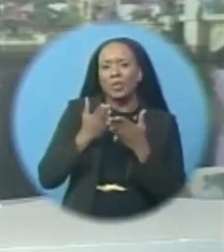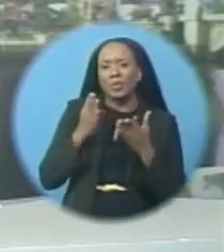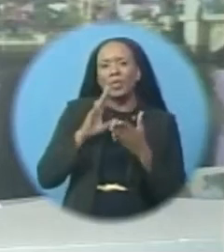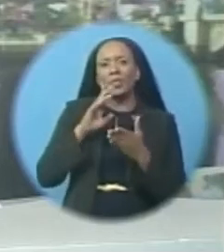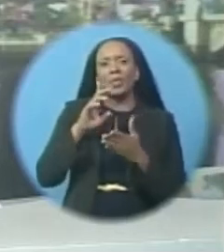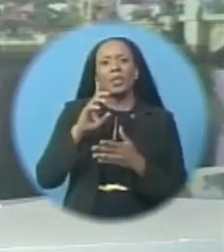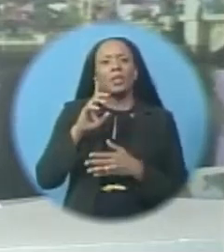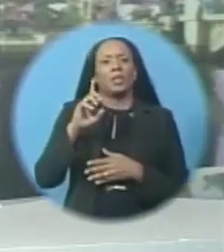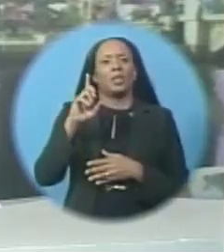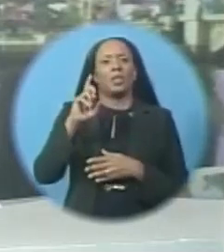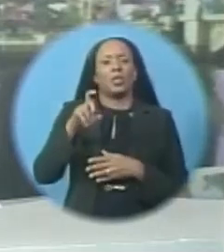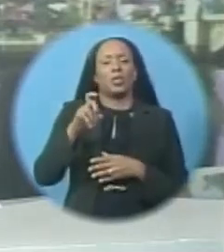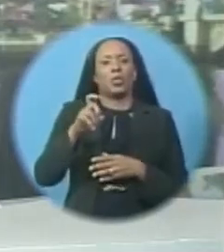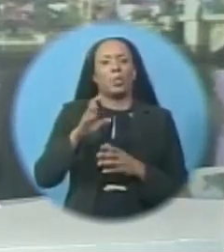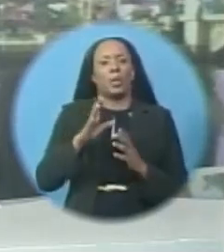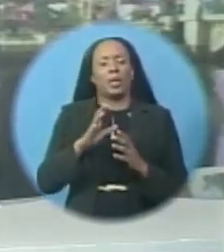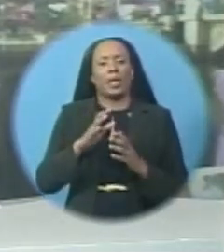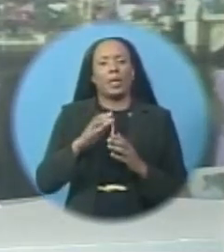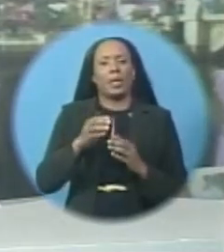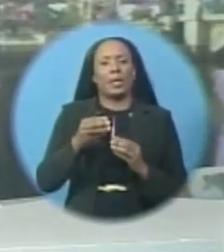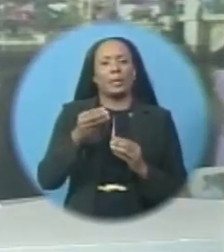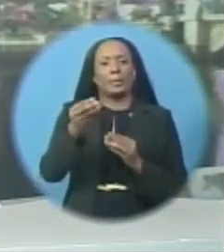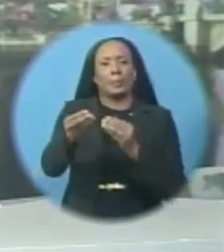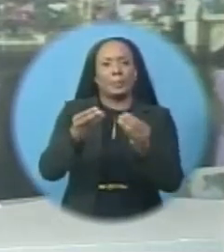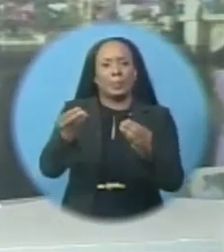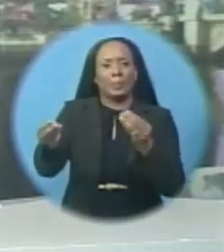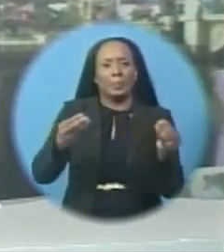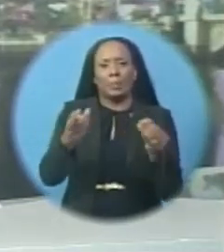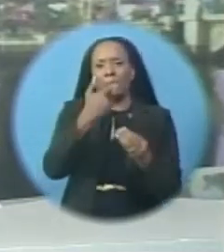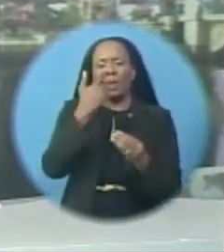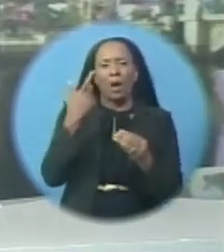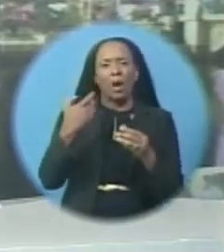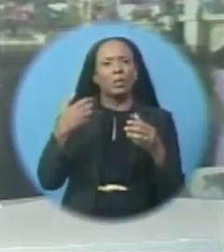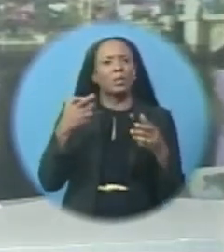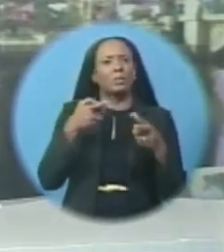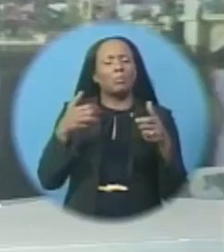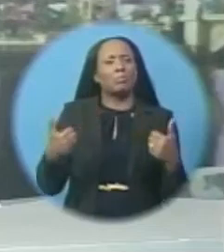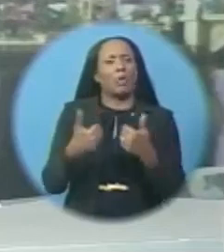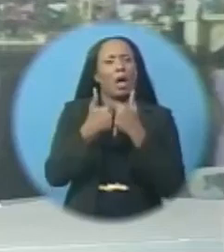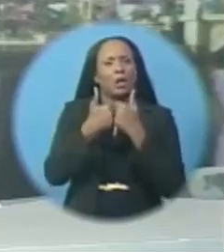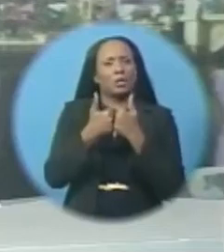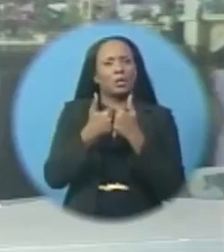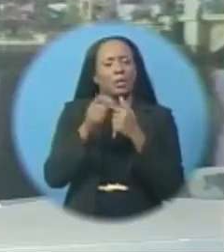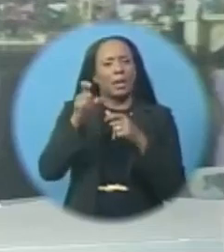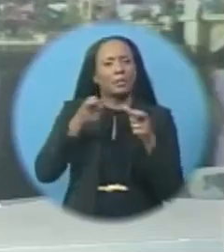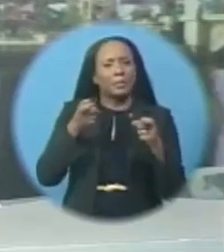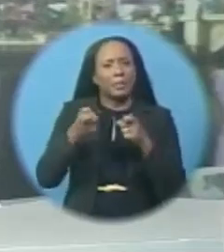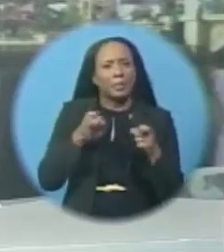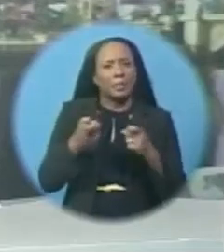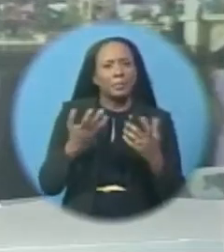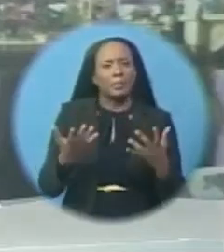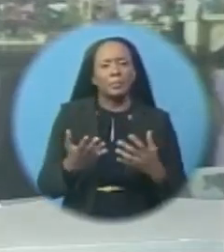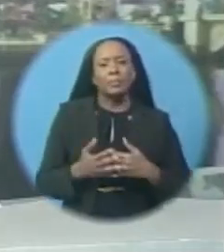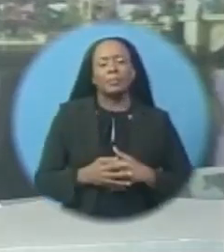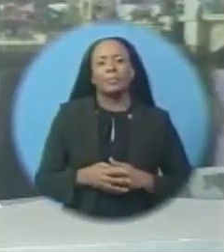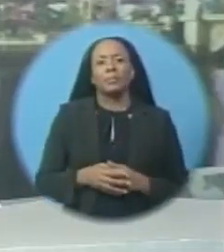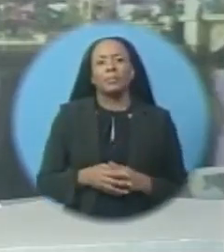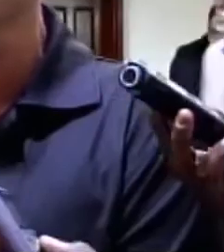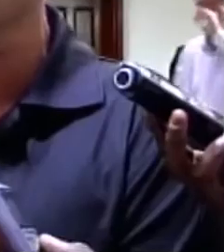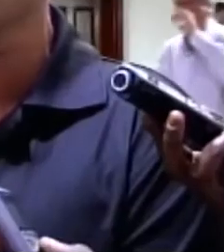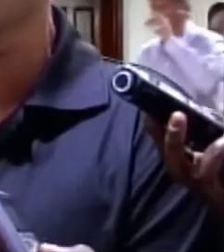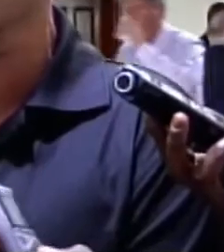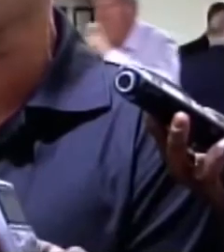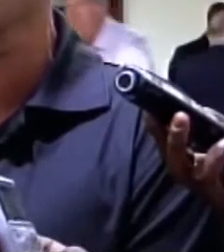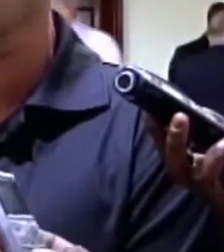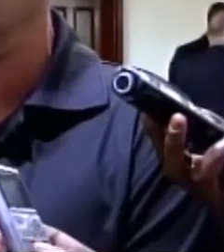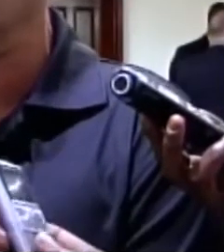as Barbados continues to grapple with its economic challenges. He believes a mixed approach may be necessary. More